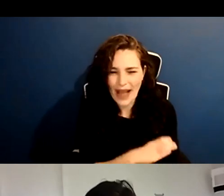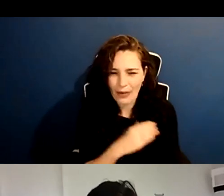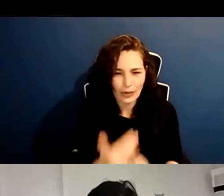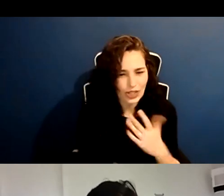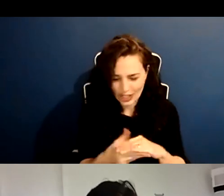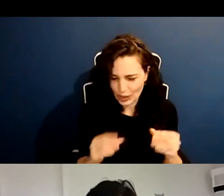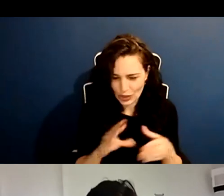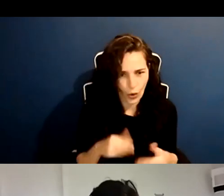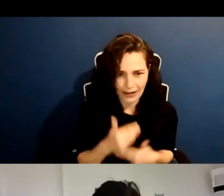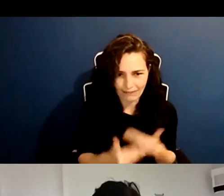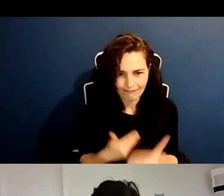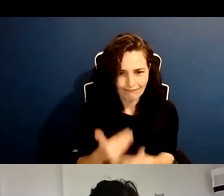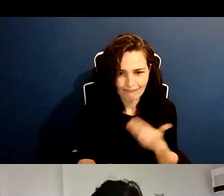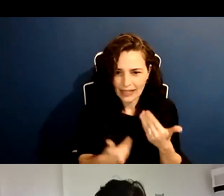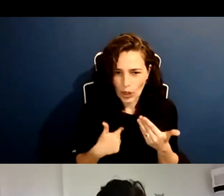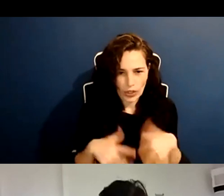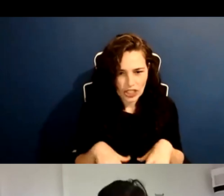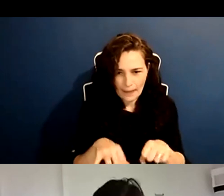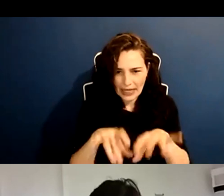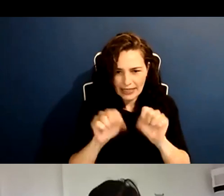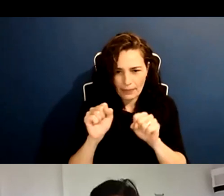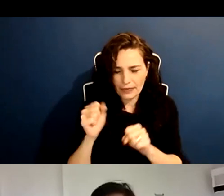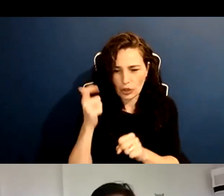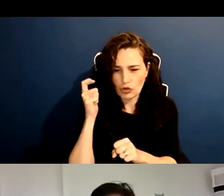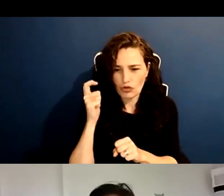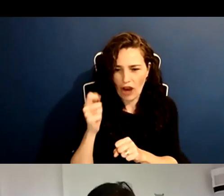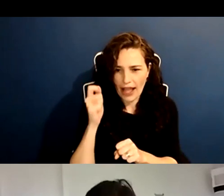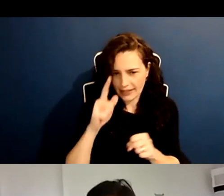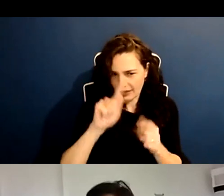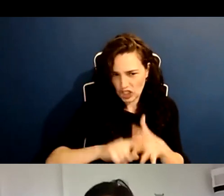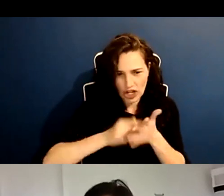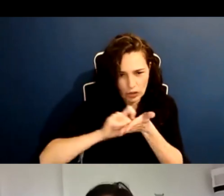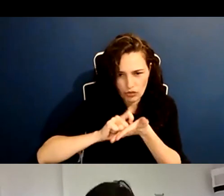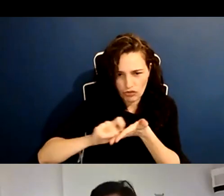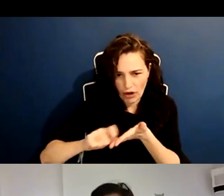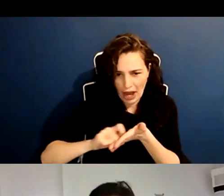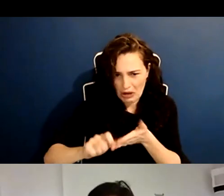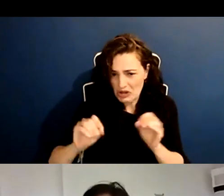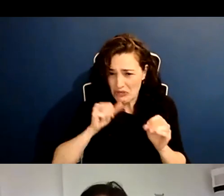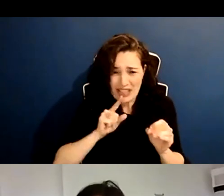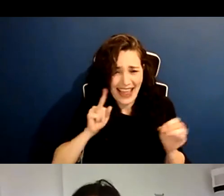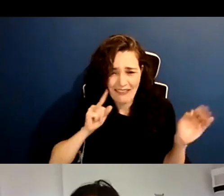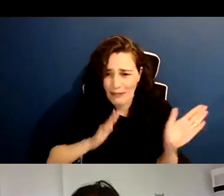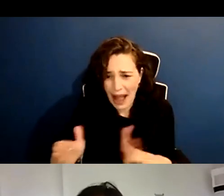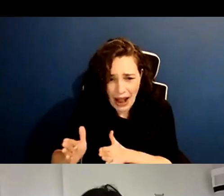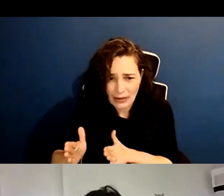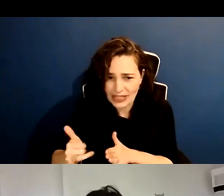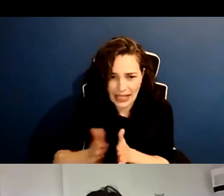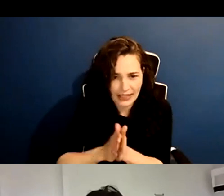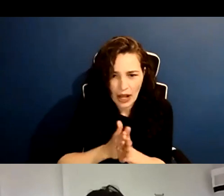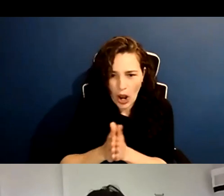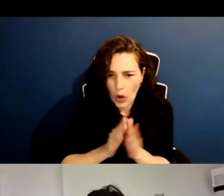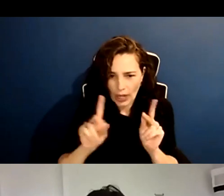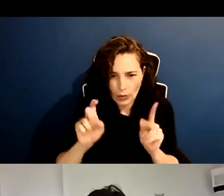all. It was just like, okay, we just need this much money to get this much done, and then we'll see what happens.